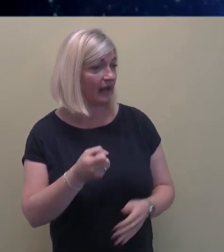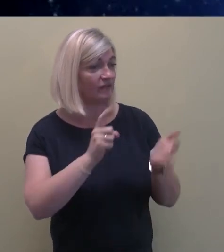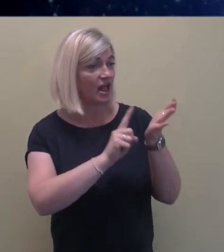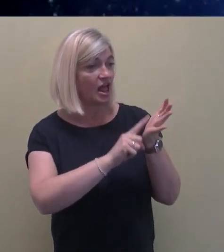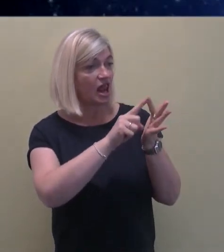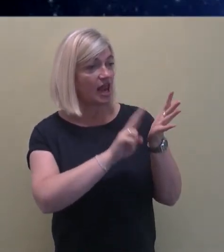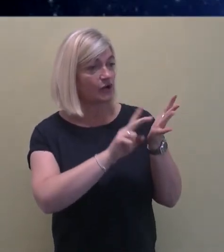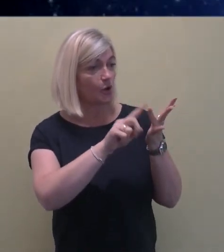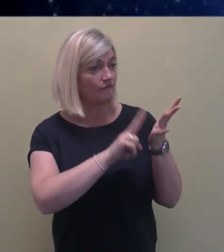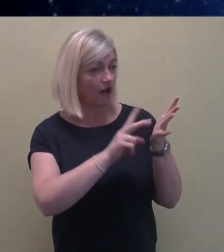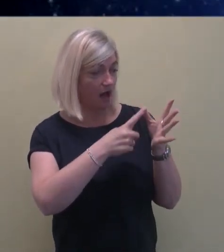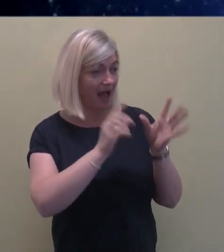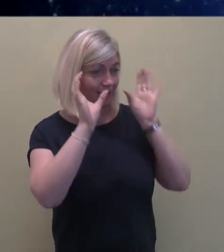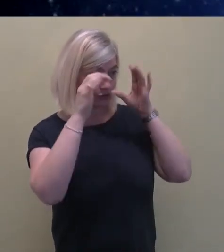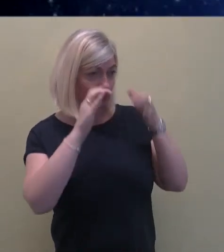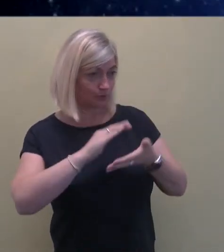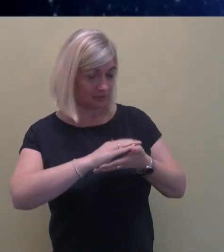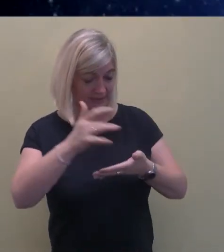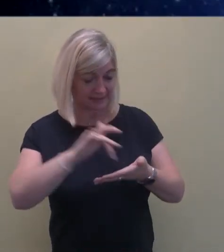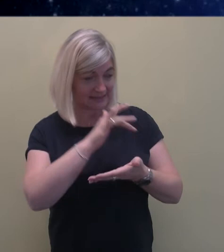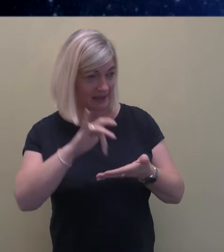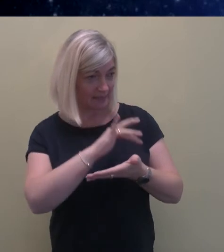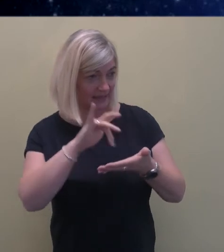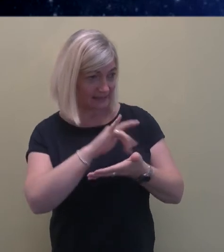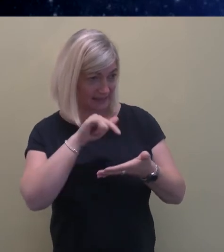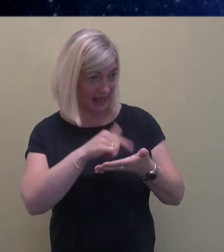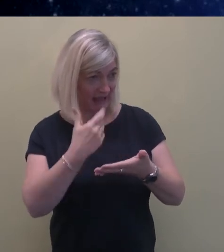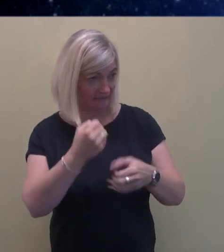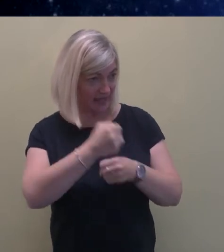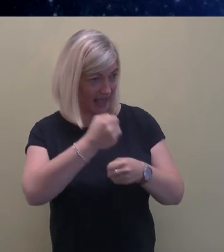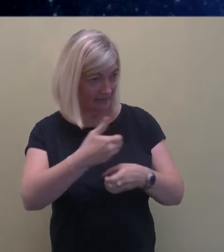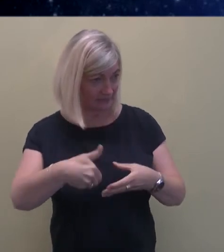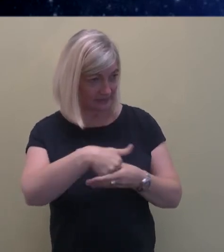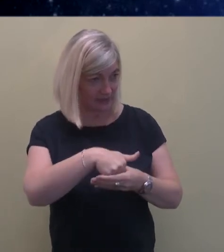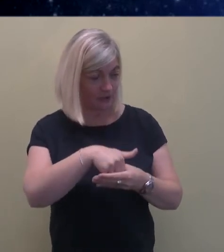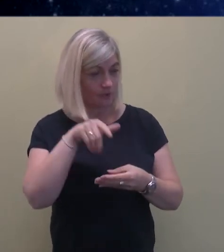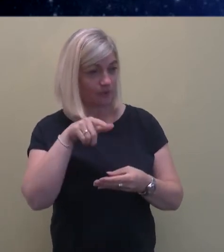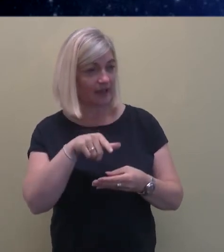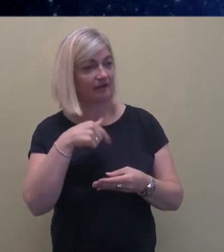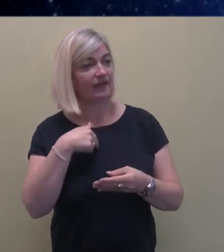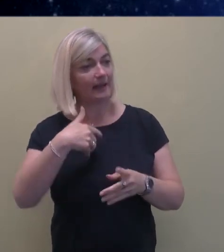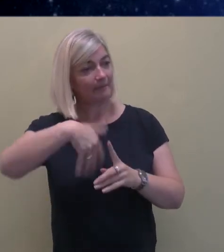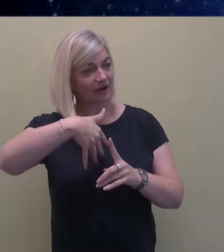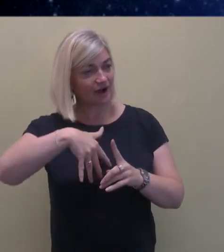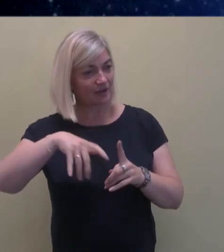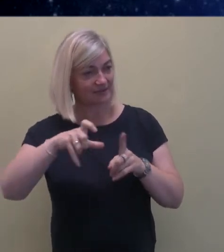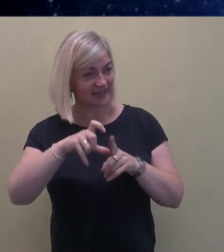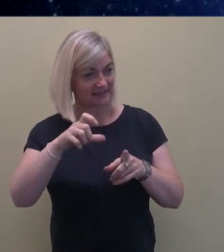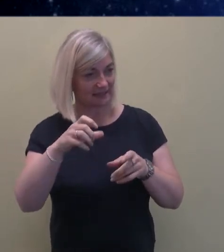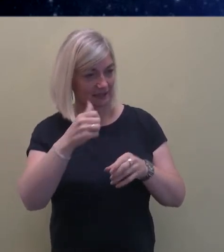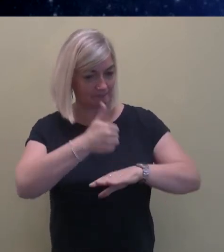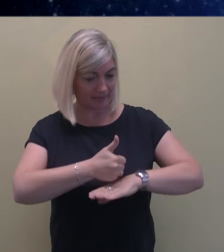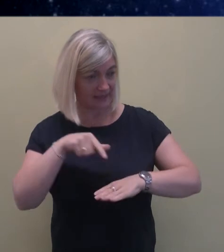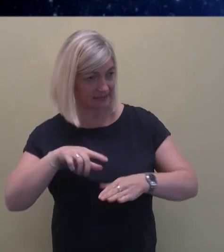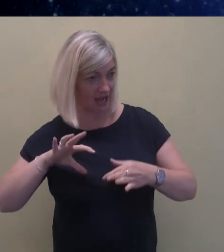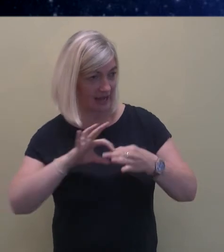thing actually. You mentioned, Neil, about apps development. We also have Lenovo and Google tablets that we teach students to develop